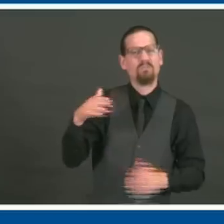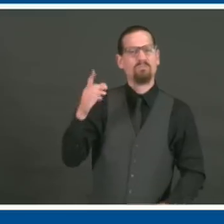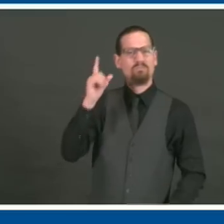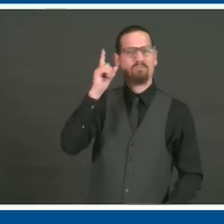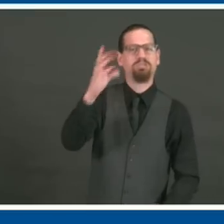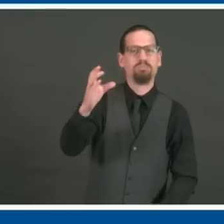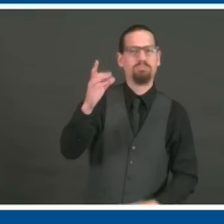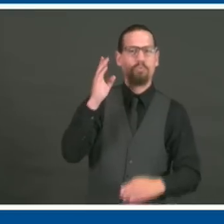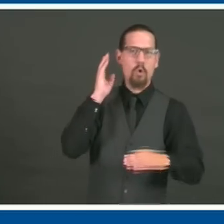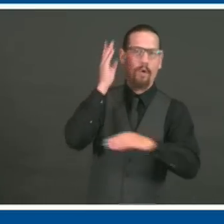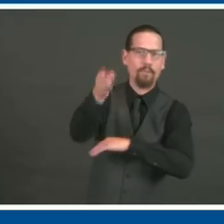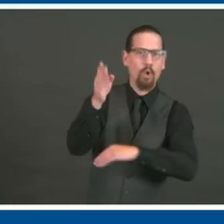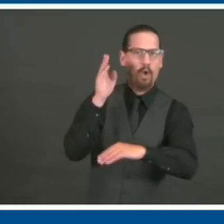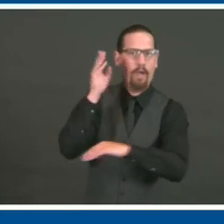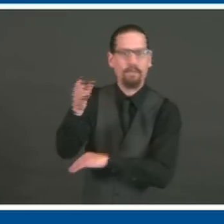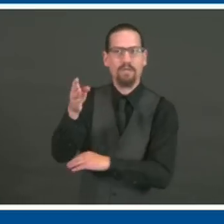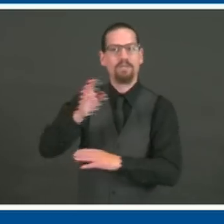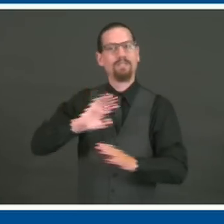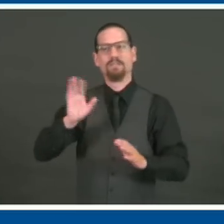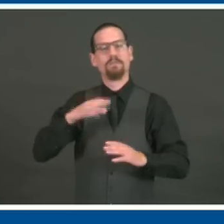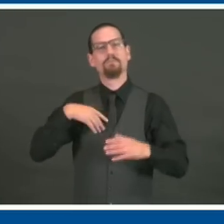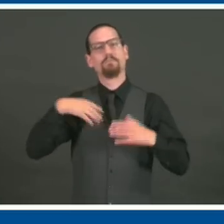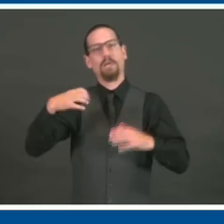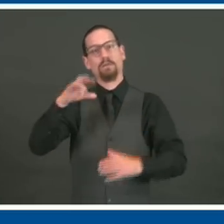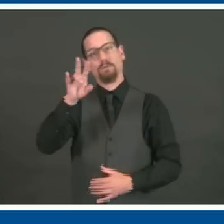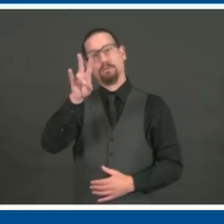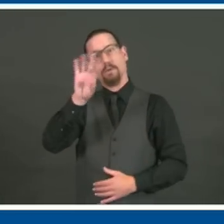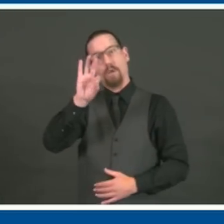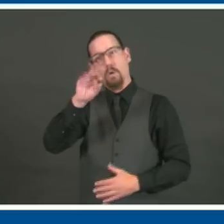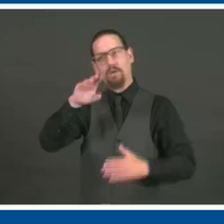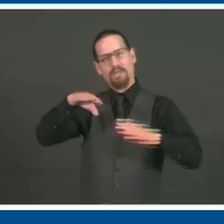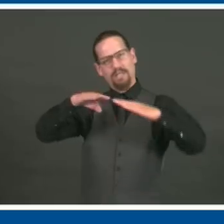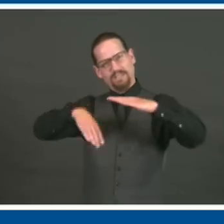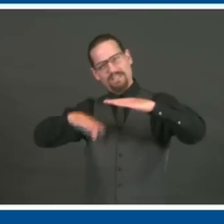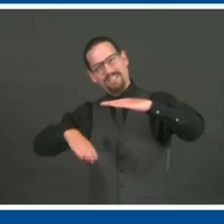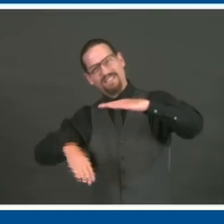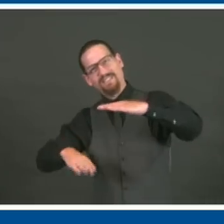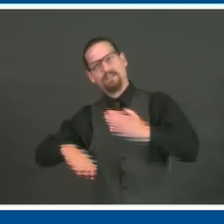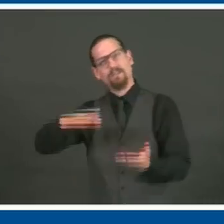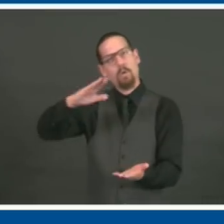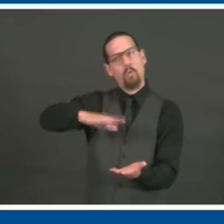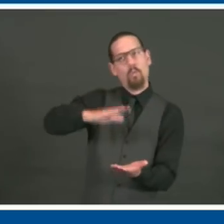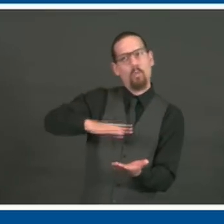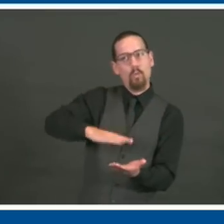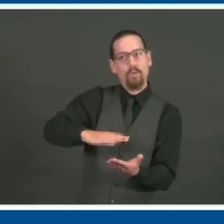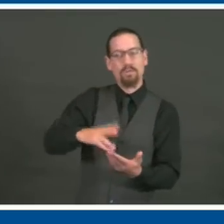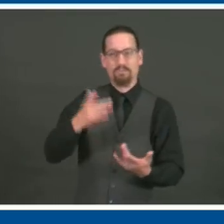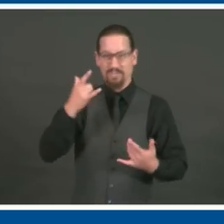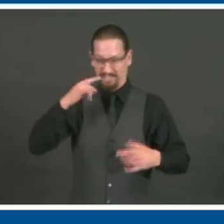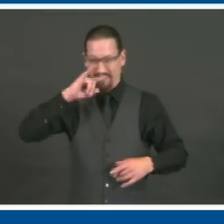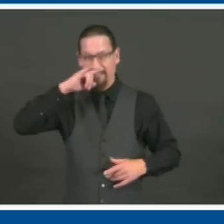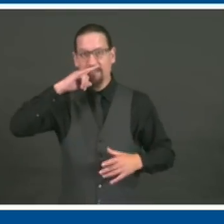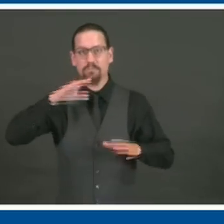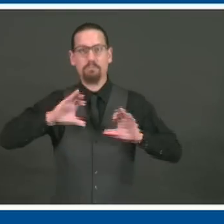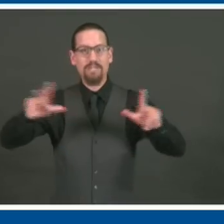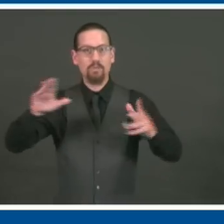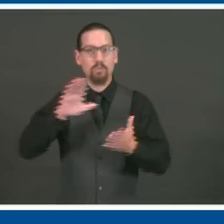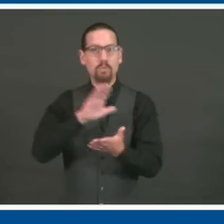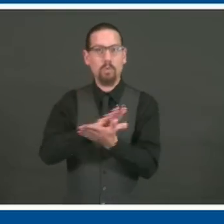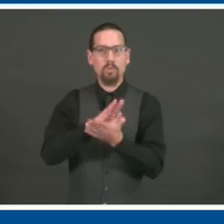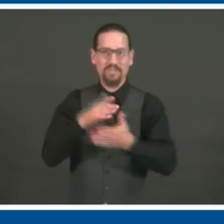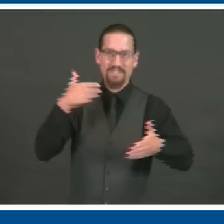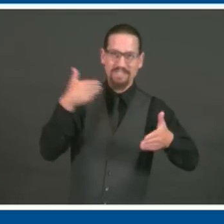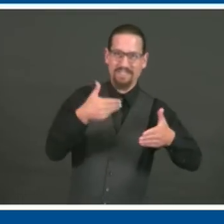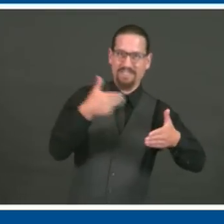than 79 a day, especially now as we're trying to get ready to send the kids back to school. So I want to thank you, everybody. We've been trying a